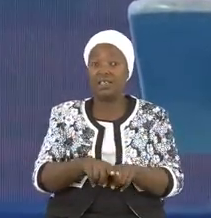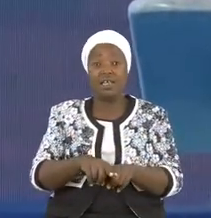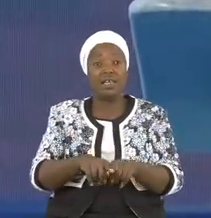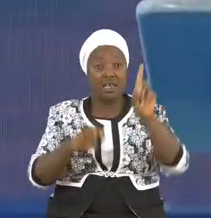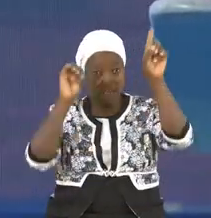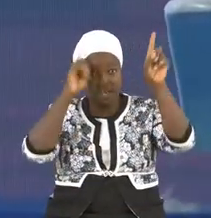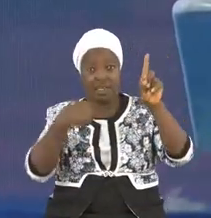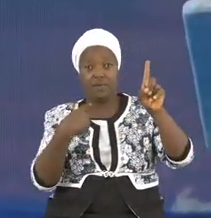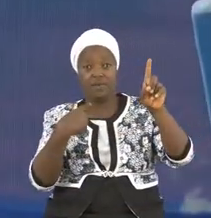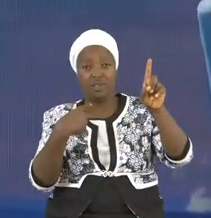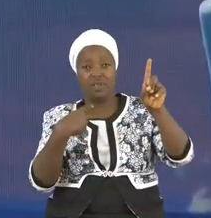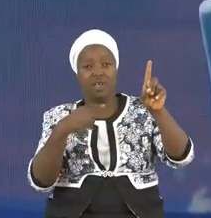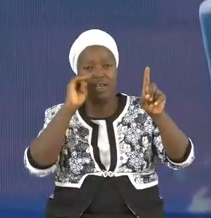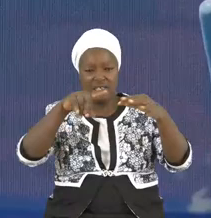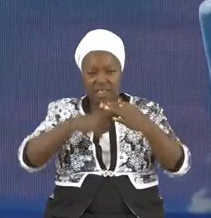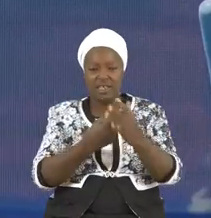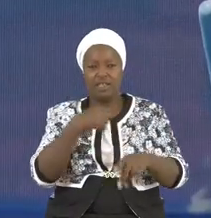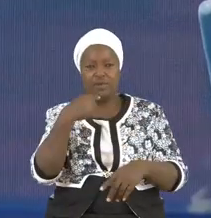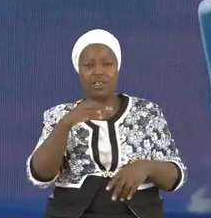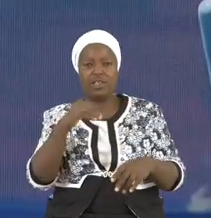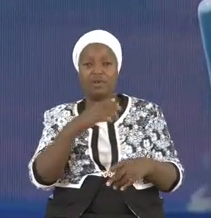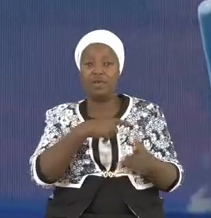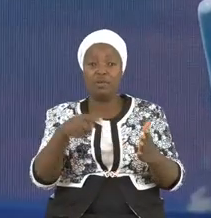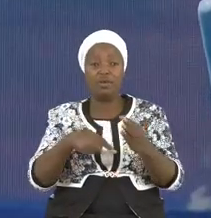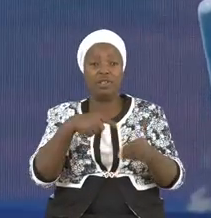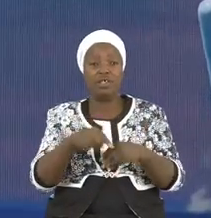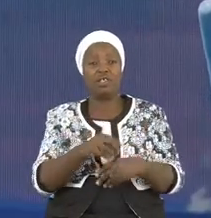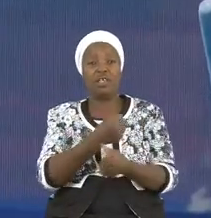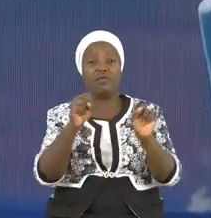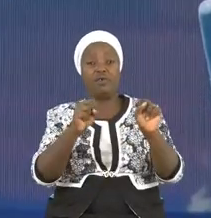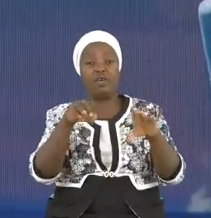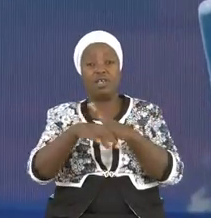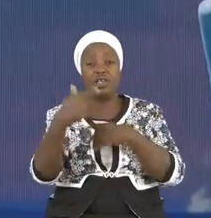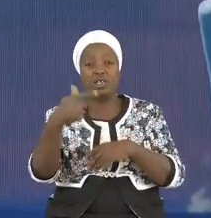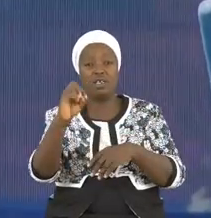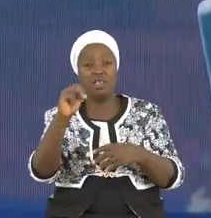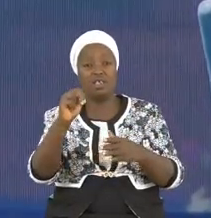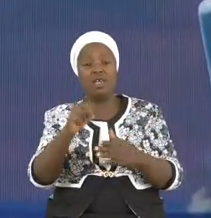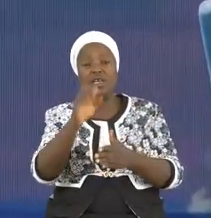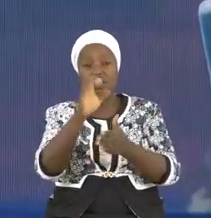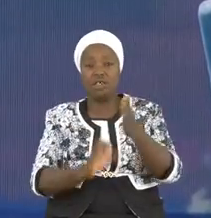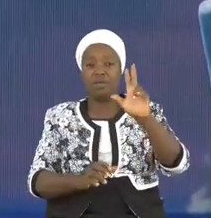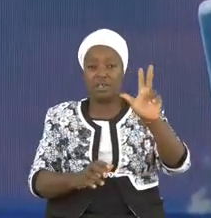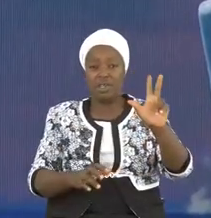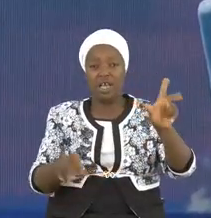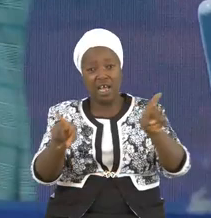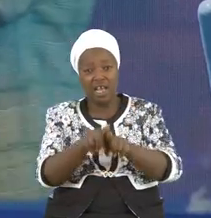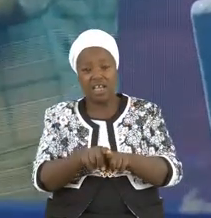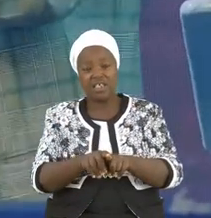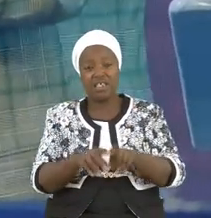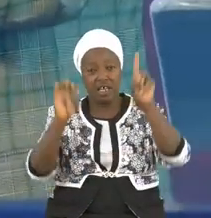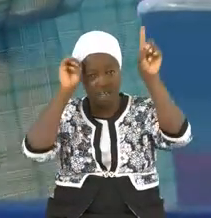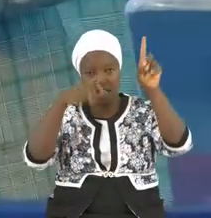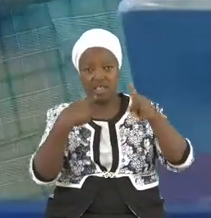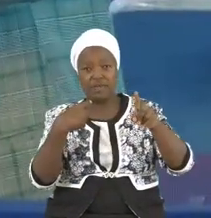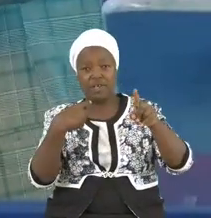started speaking about this redemption in Genesis from chapter 3. As he spake, and he